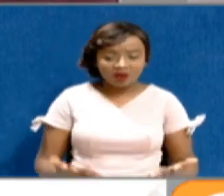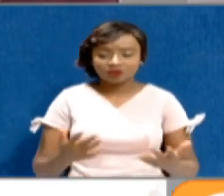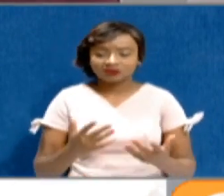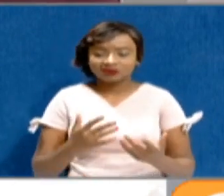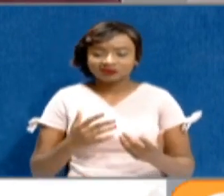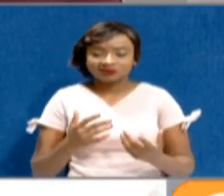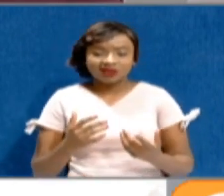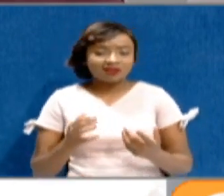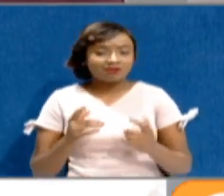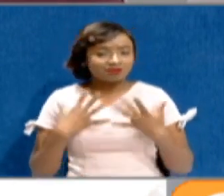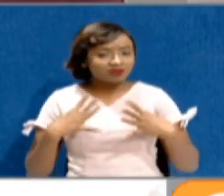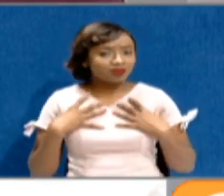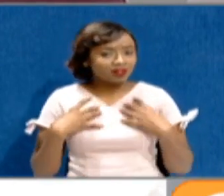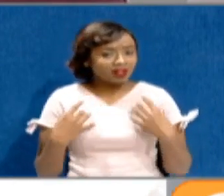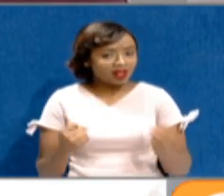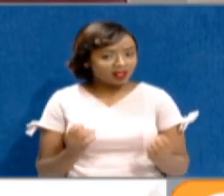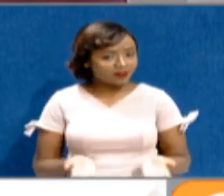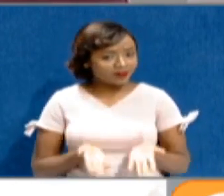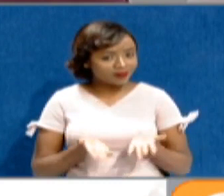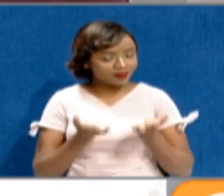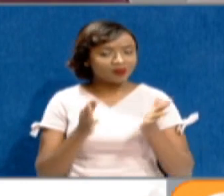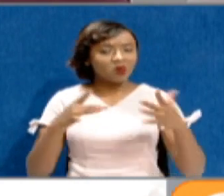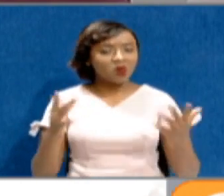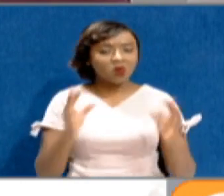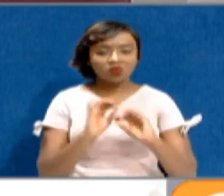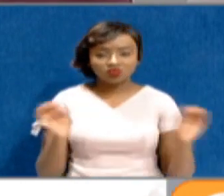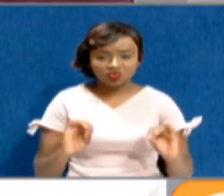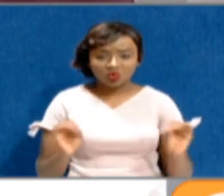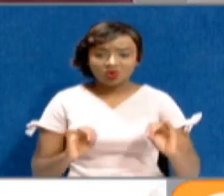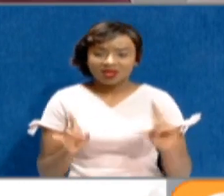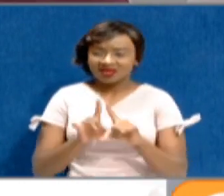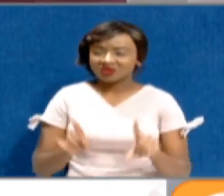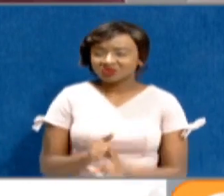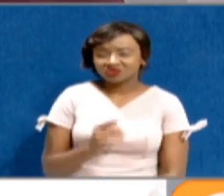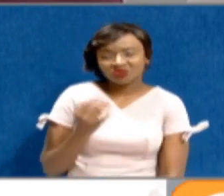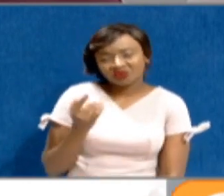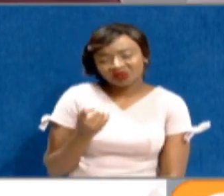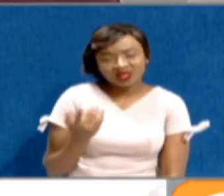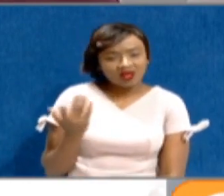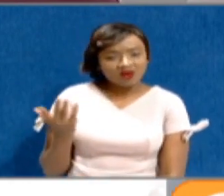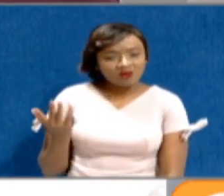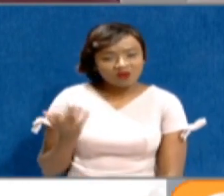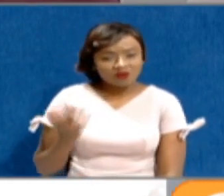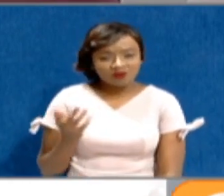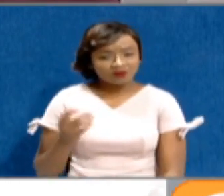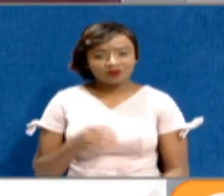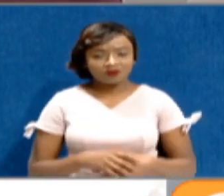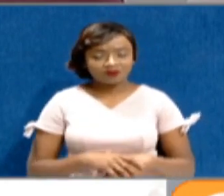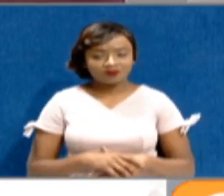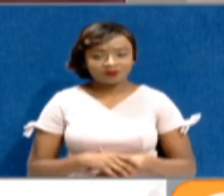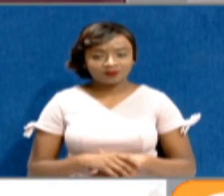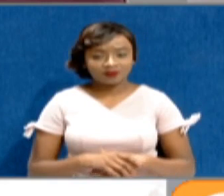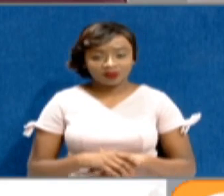recover or do they not? You want to understand which part of the virus elicits a response in humans that is a